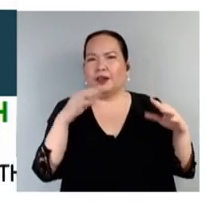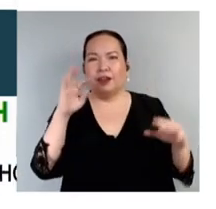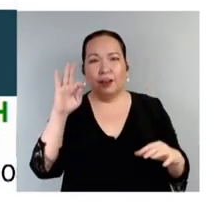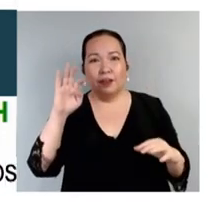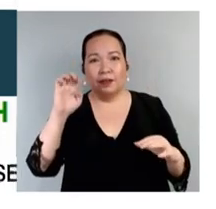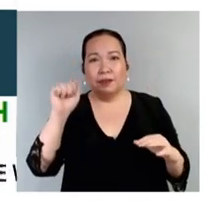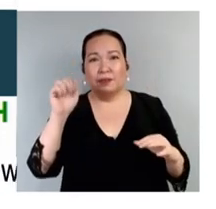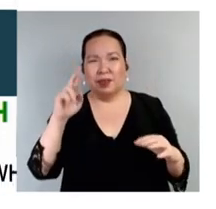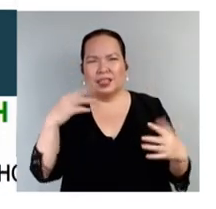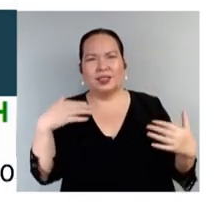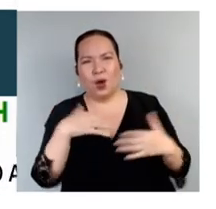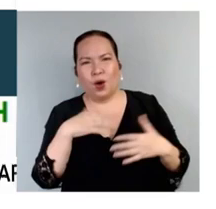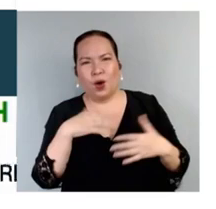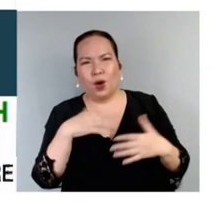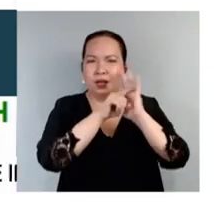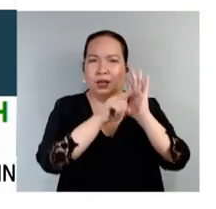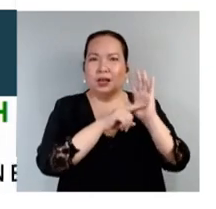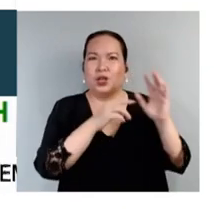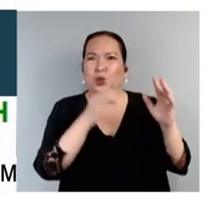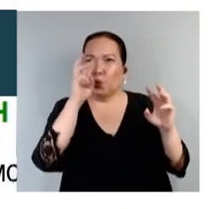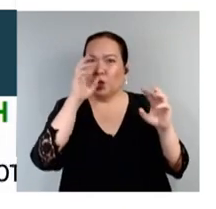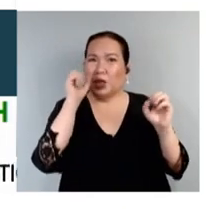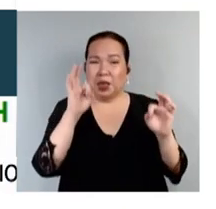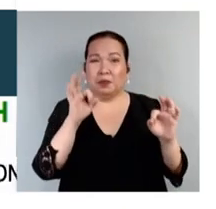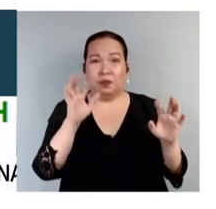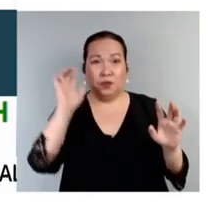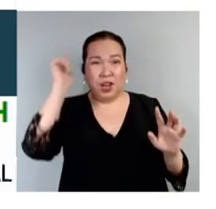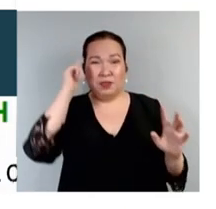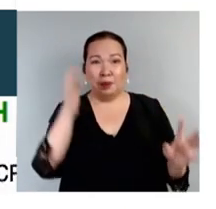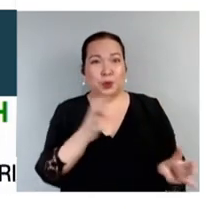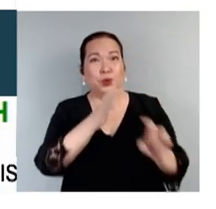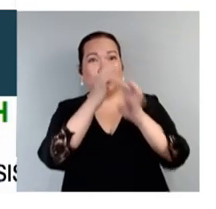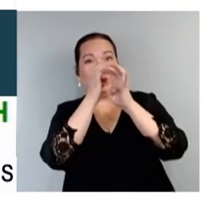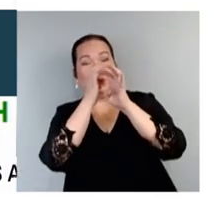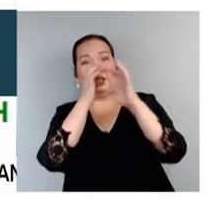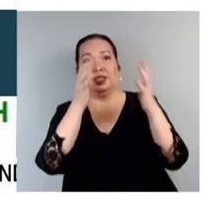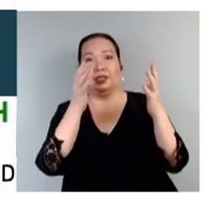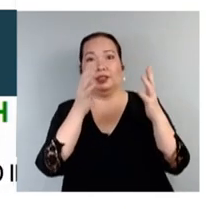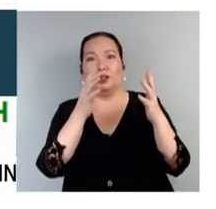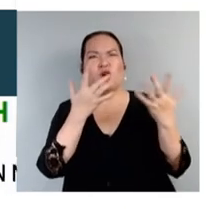to have a stricter government, so to speak, and